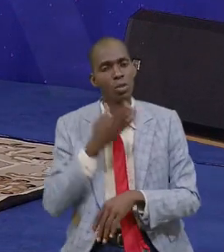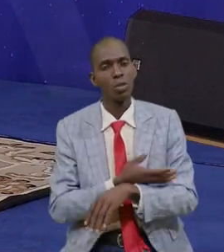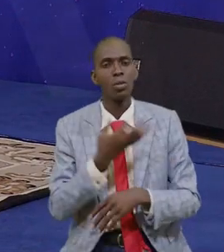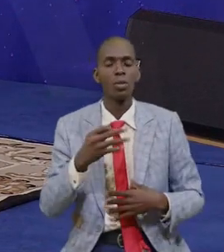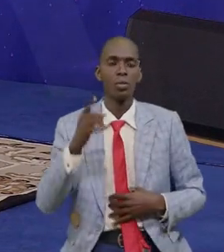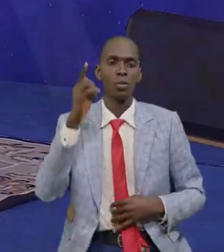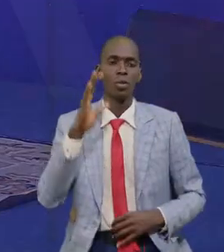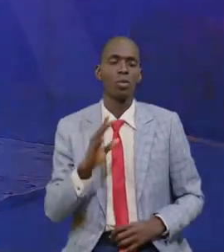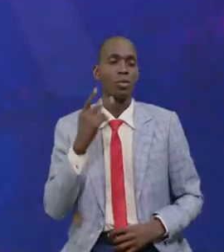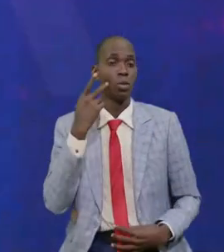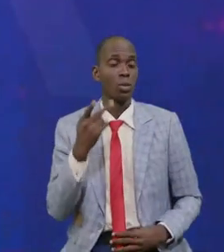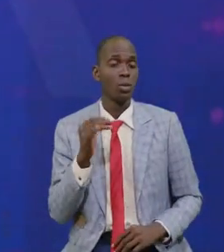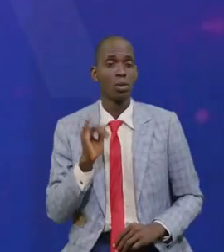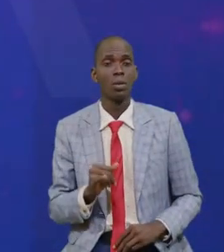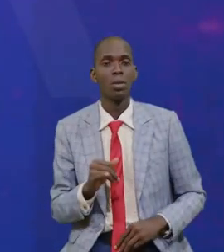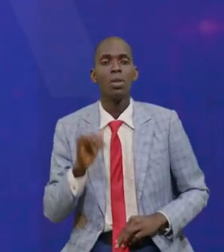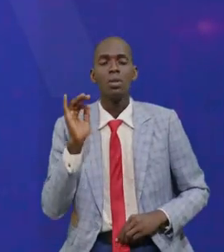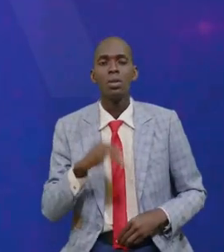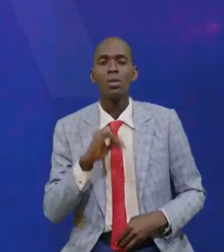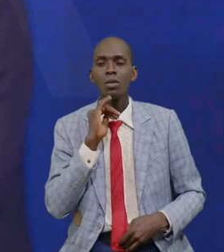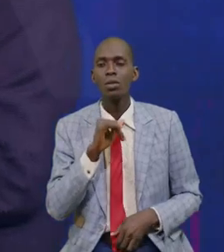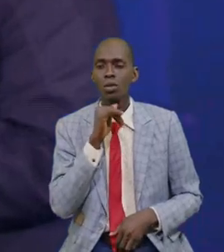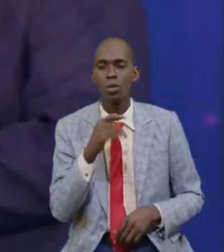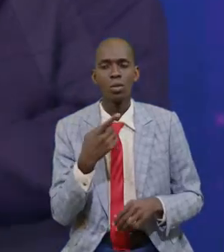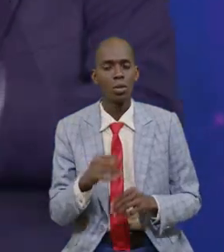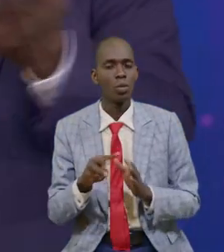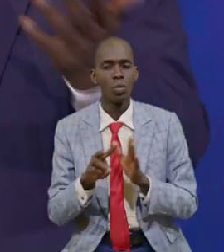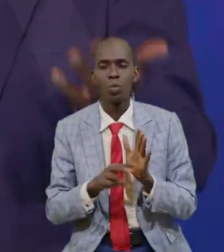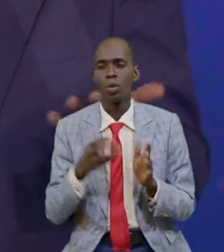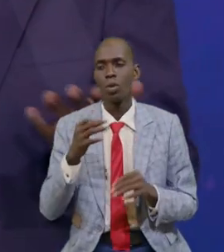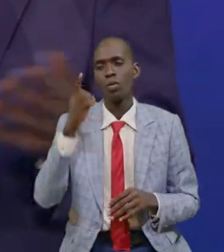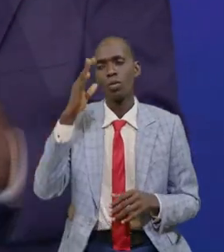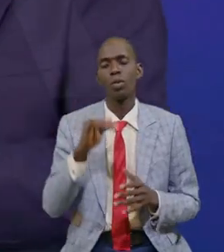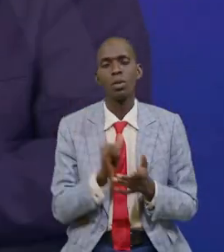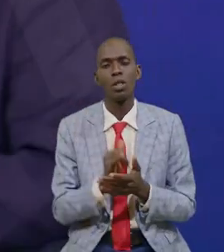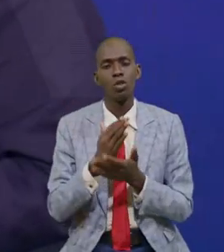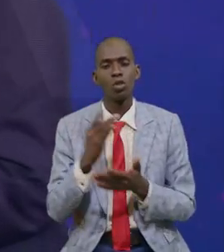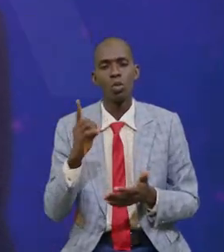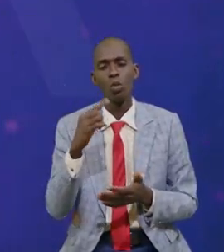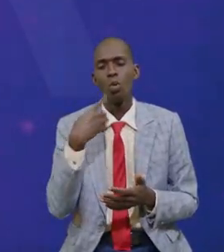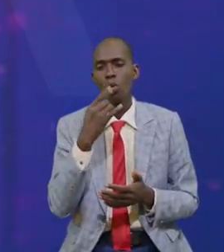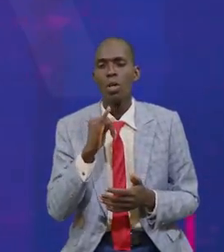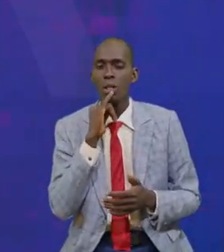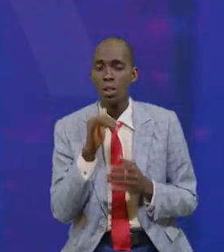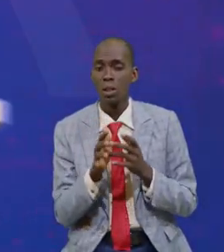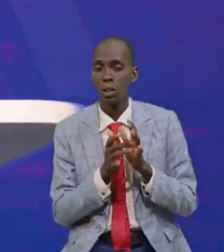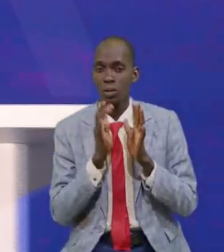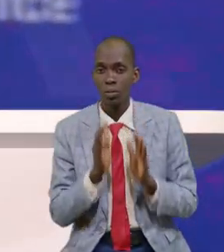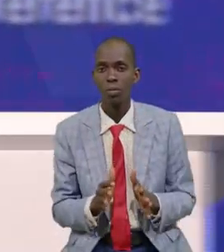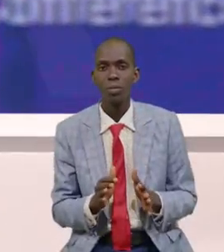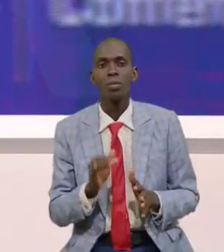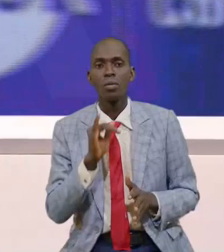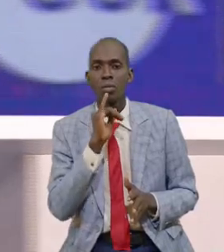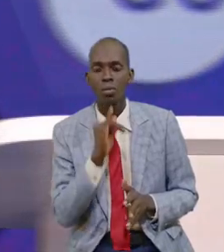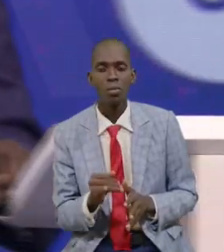see that? That's not the will of God. That somebody who has been a believer is coming and now something